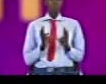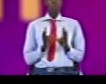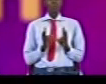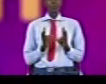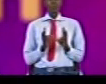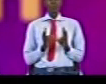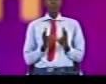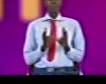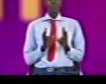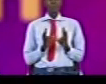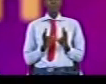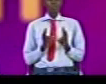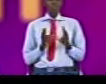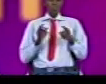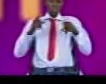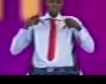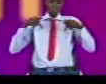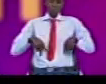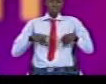person to person, publicity,